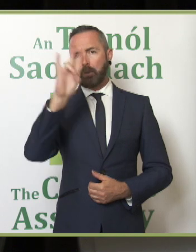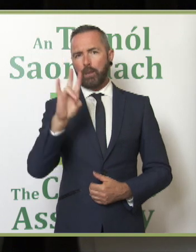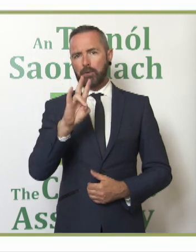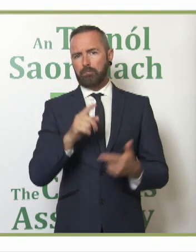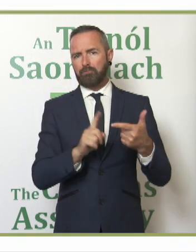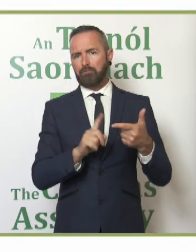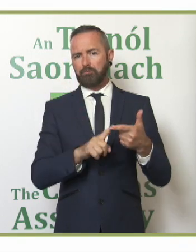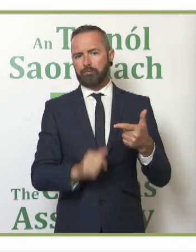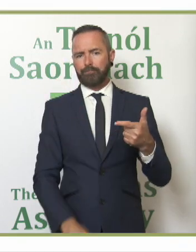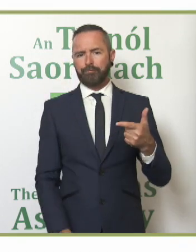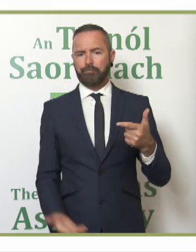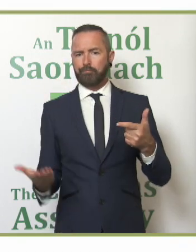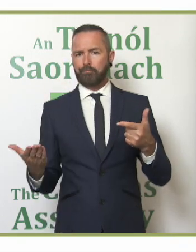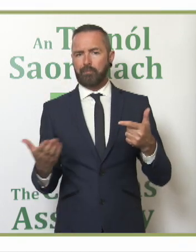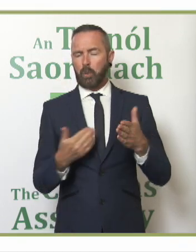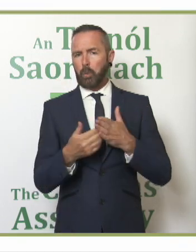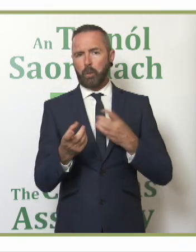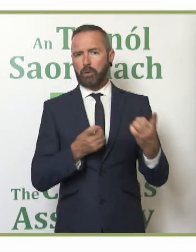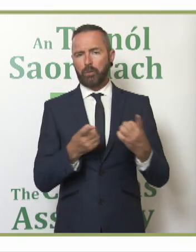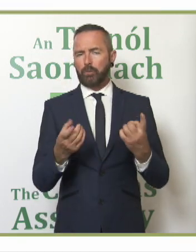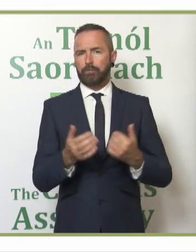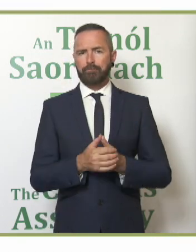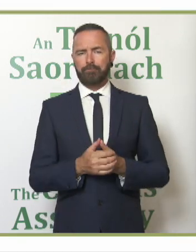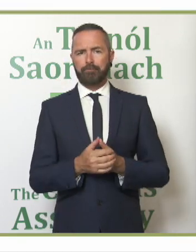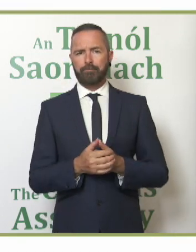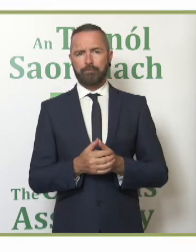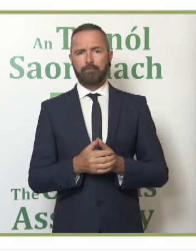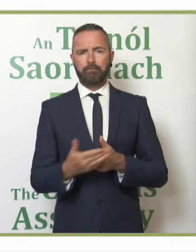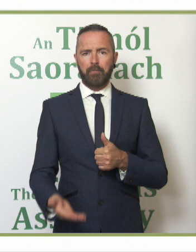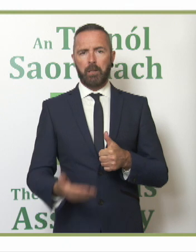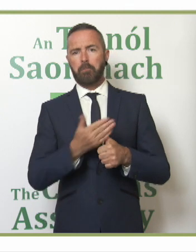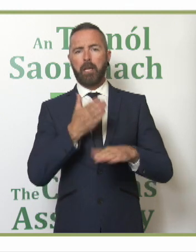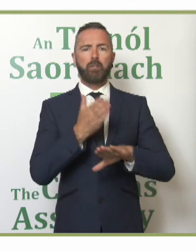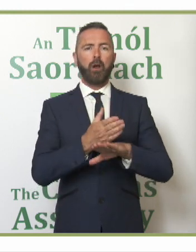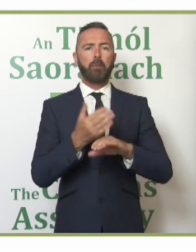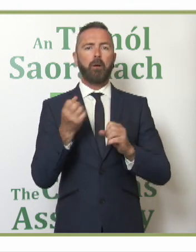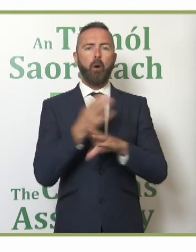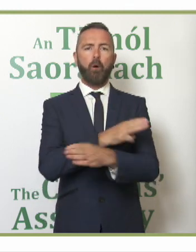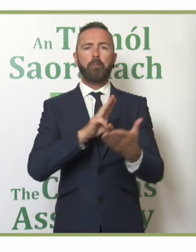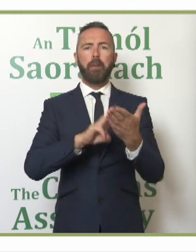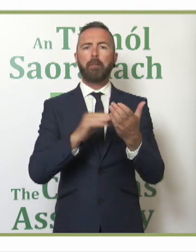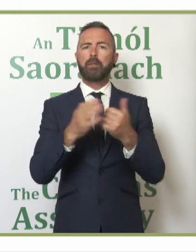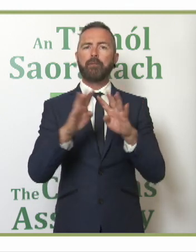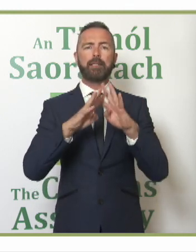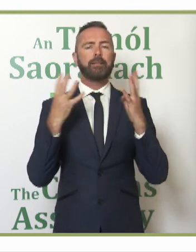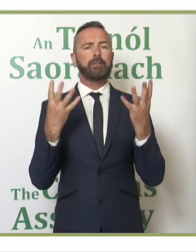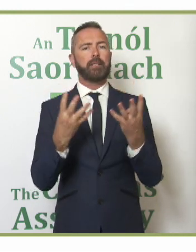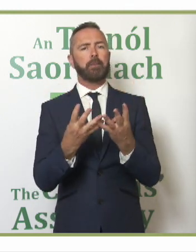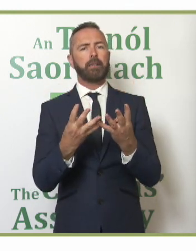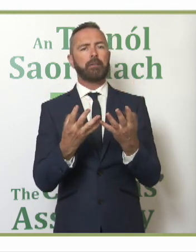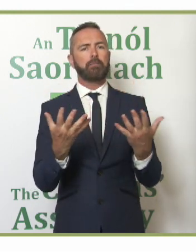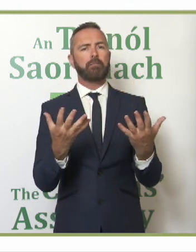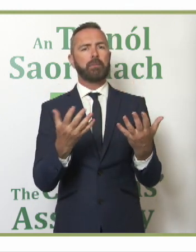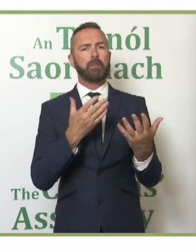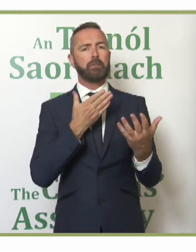well, what do the citizens actually do? Well, the main job of the members of a citizens' assembly is simply